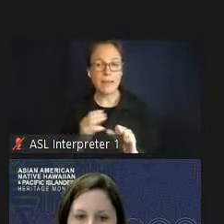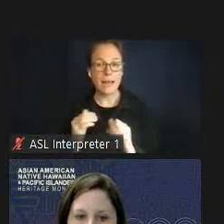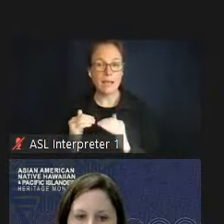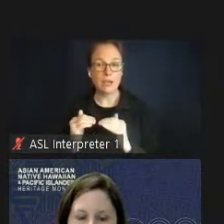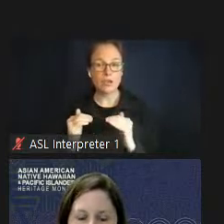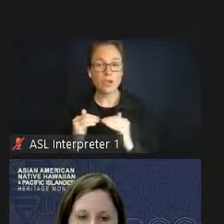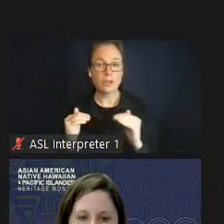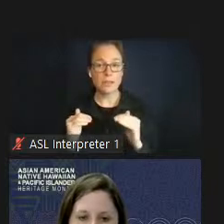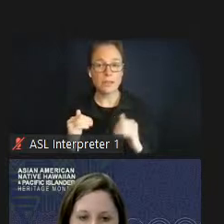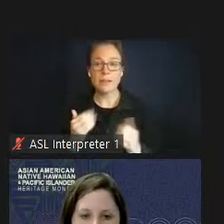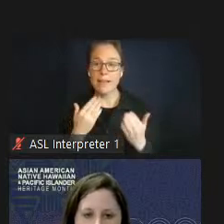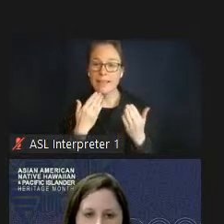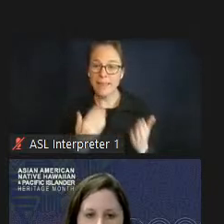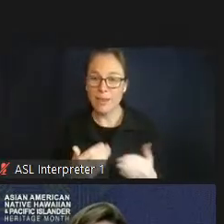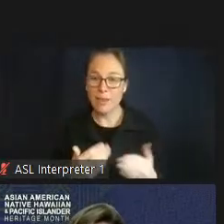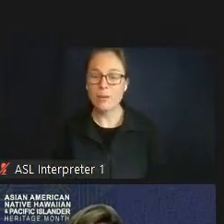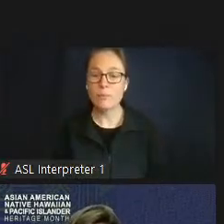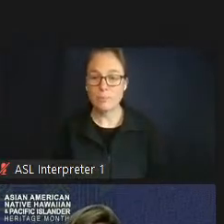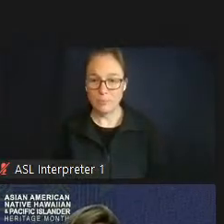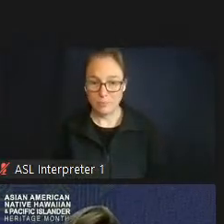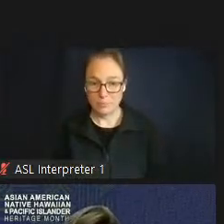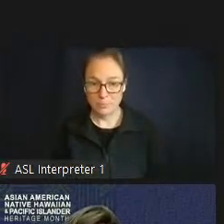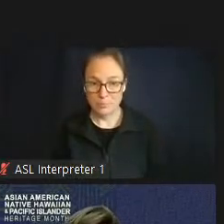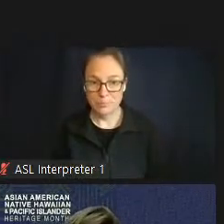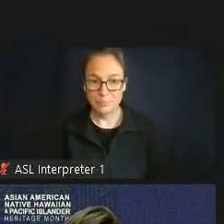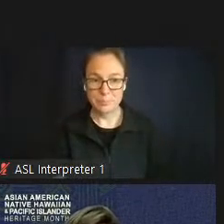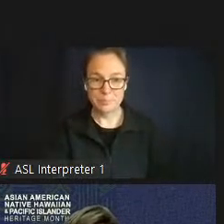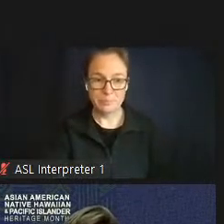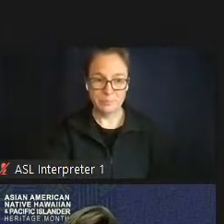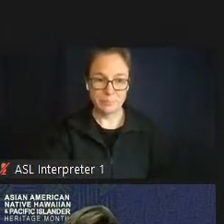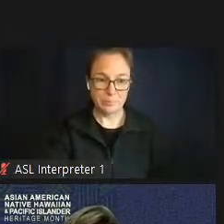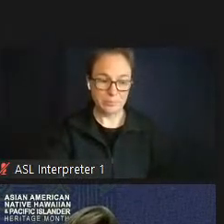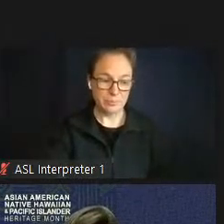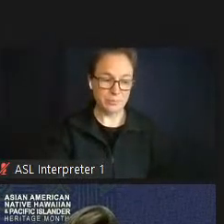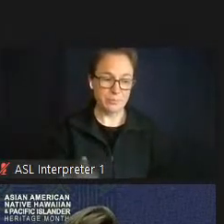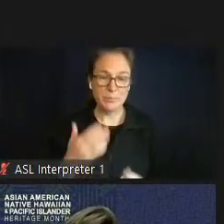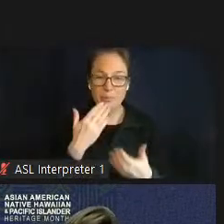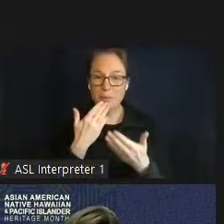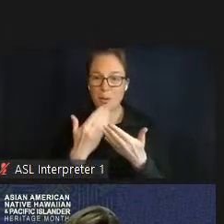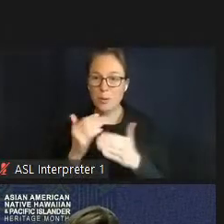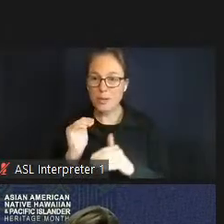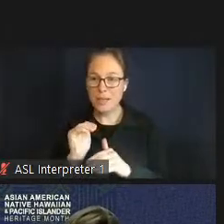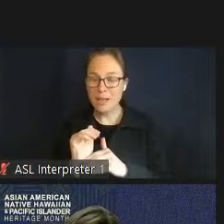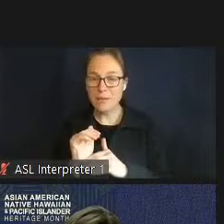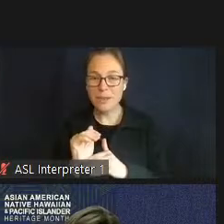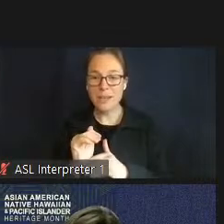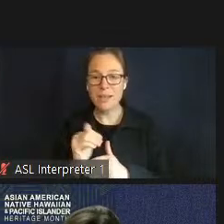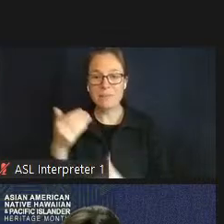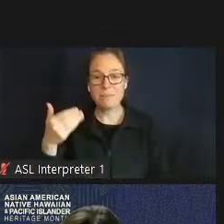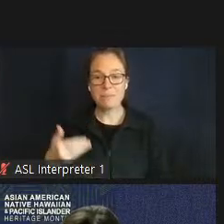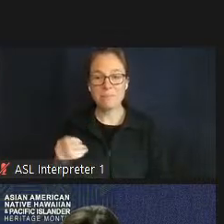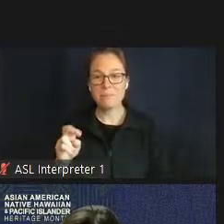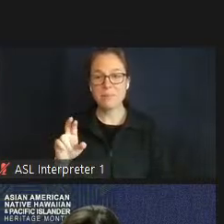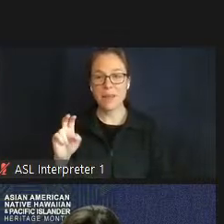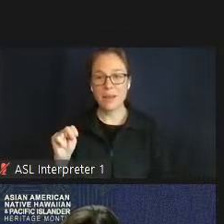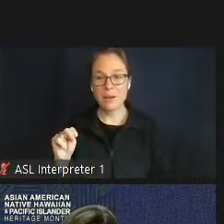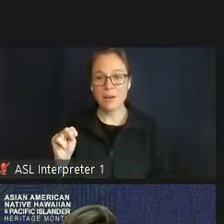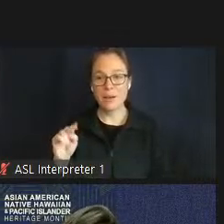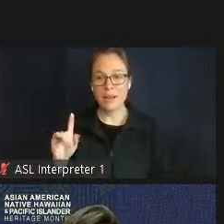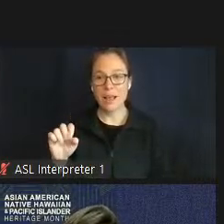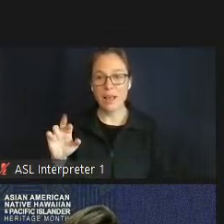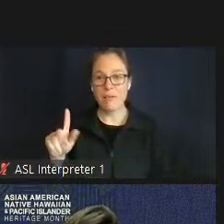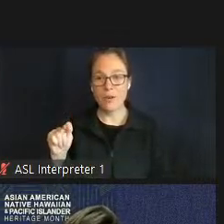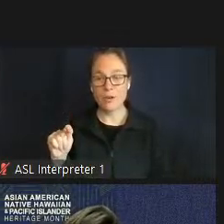Thank you, Mr. Rhodes. Next slide, please. Good evening to the Budget Committee. My name is Erin Calvert, and I'm one of the Assistant